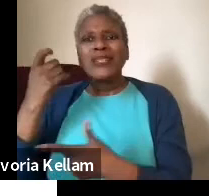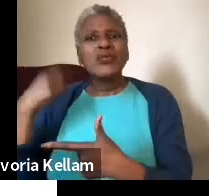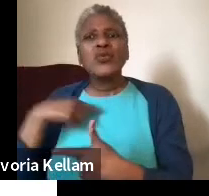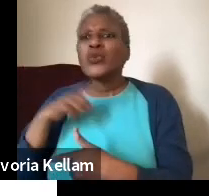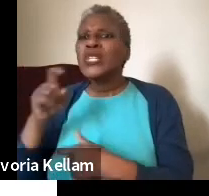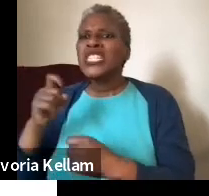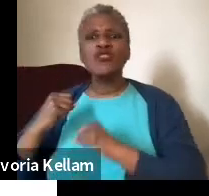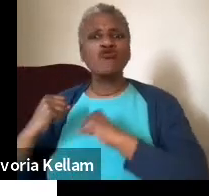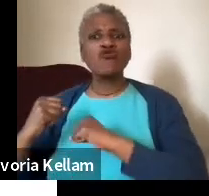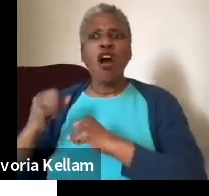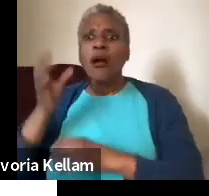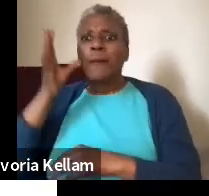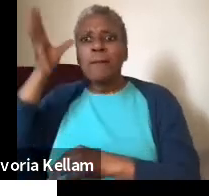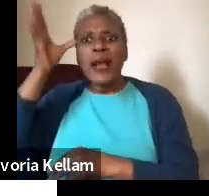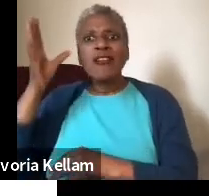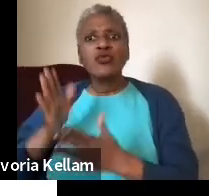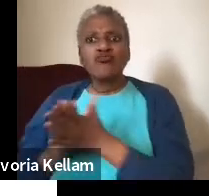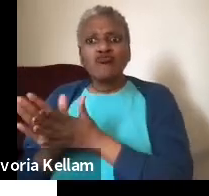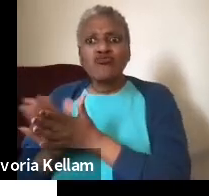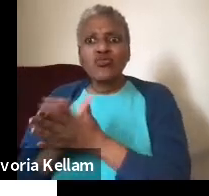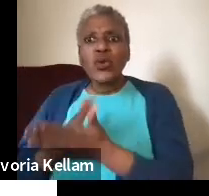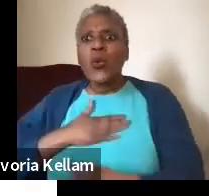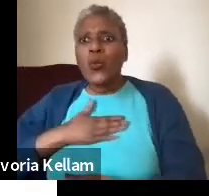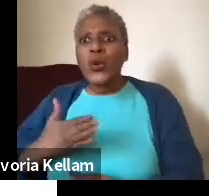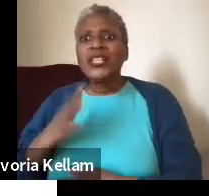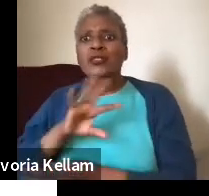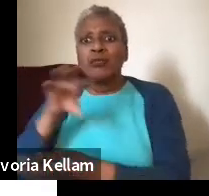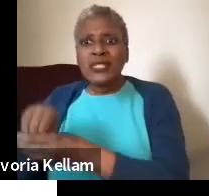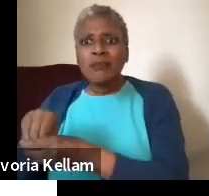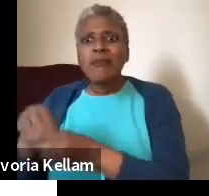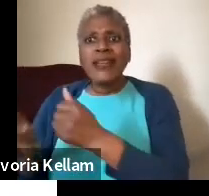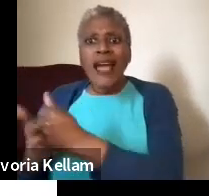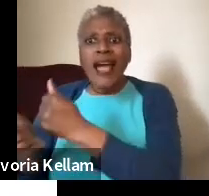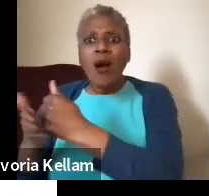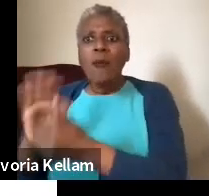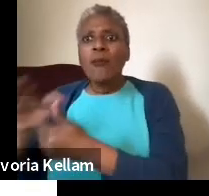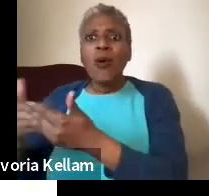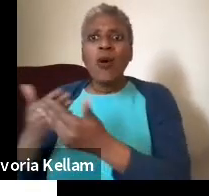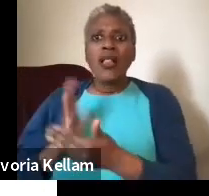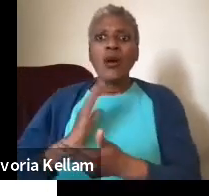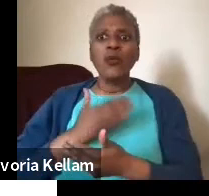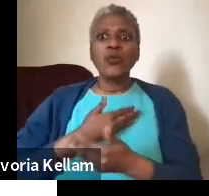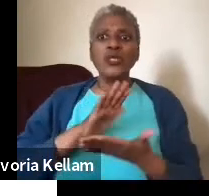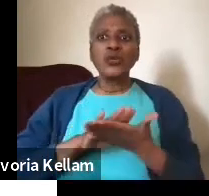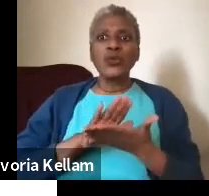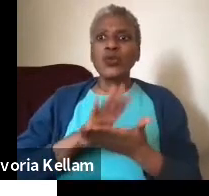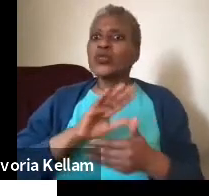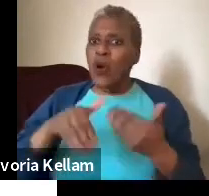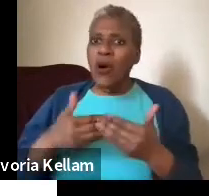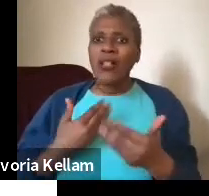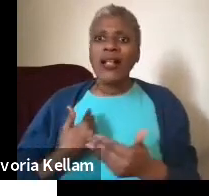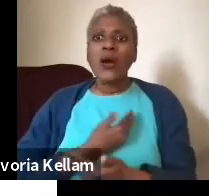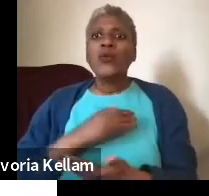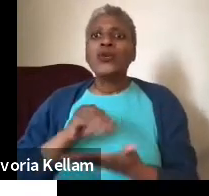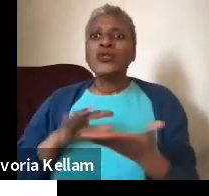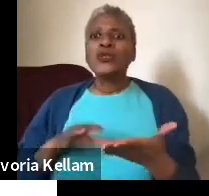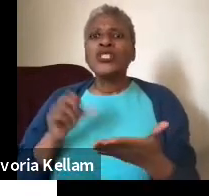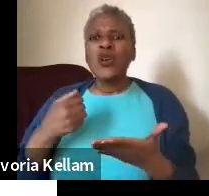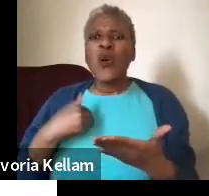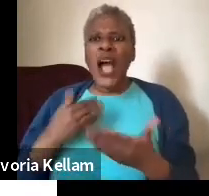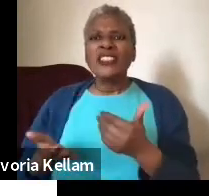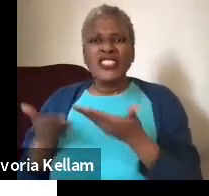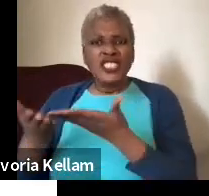you and your students. So make sure that you and all your fellow parents get signed up to their New York City Schools